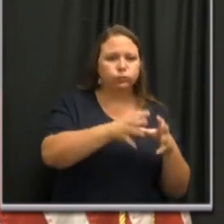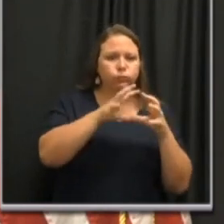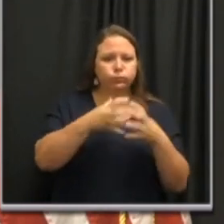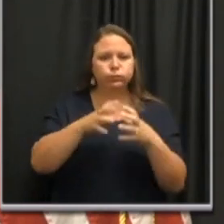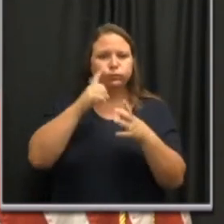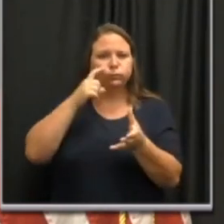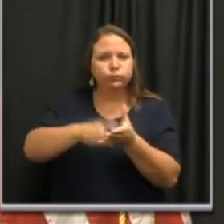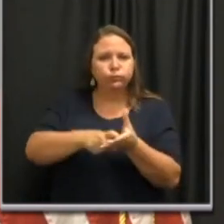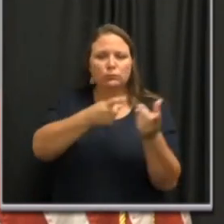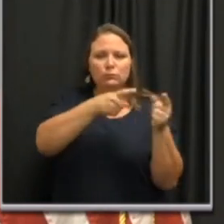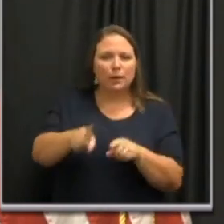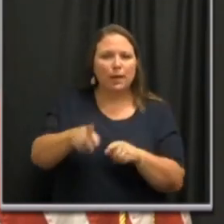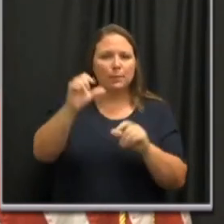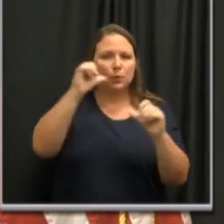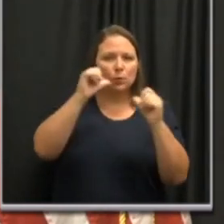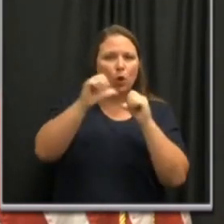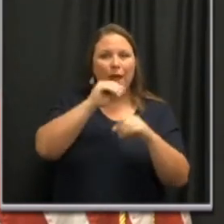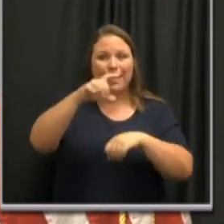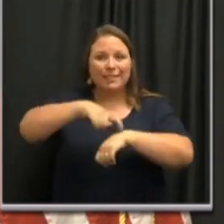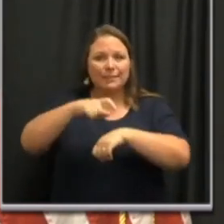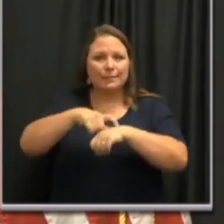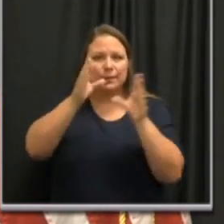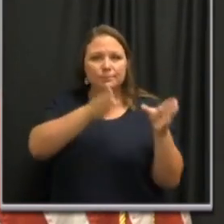been seeing and over what time period?